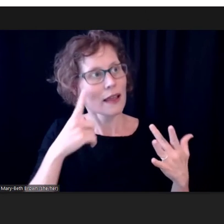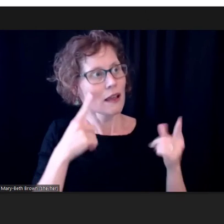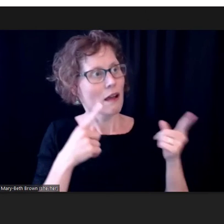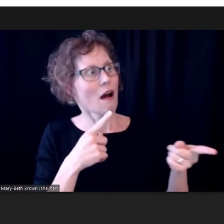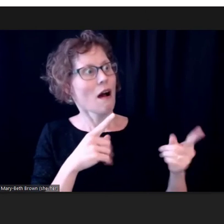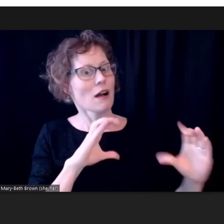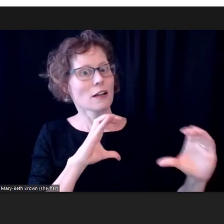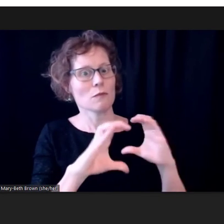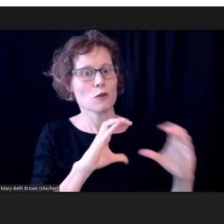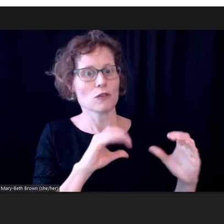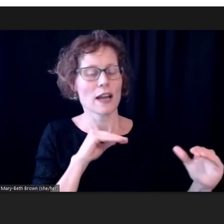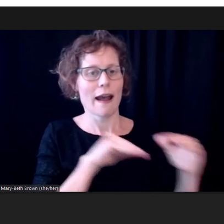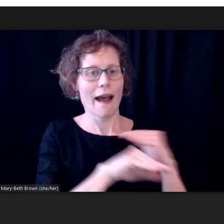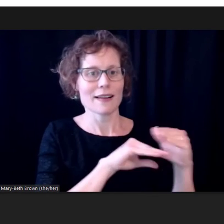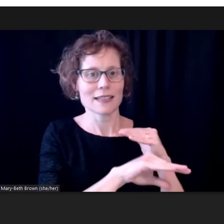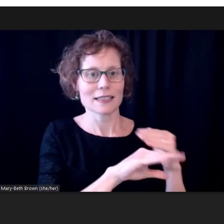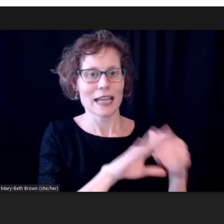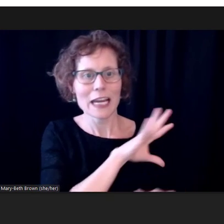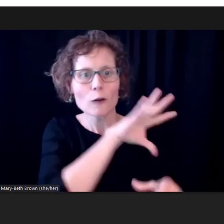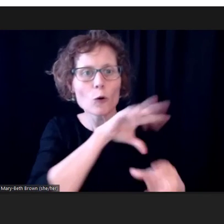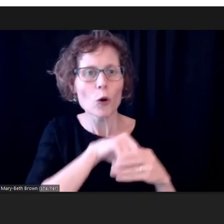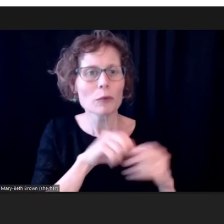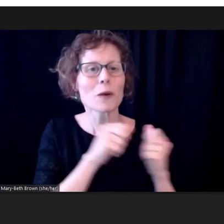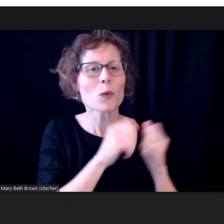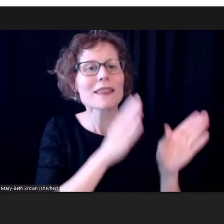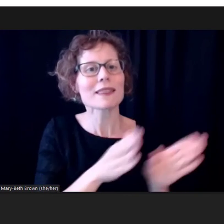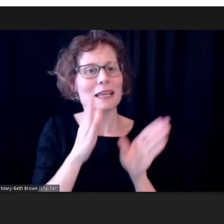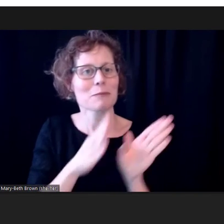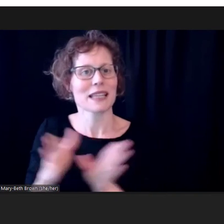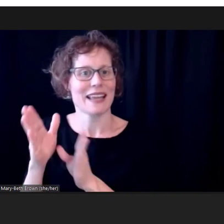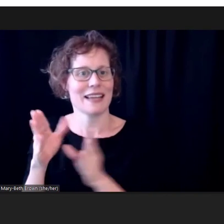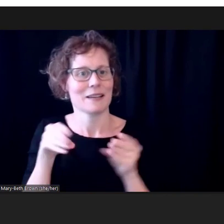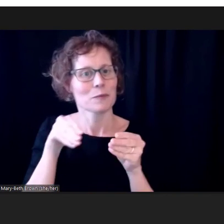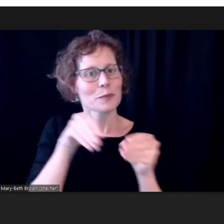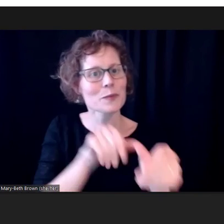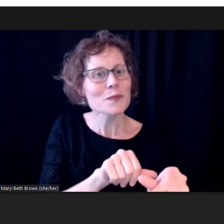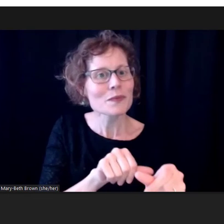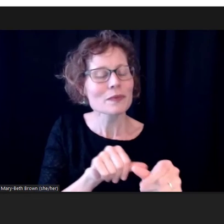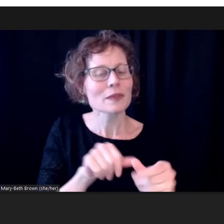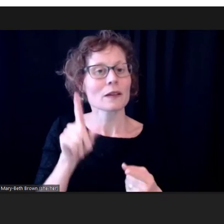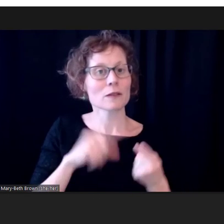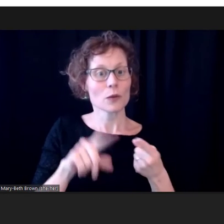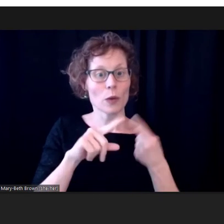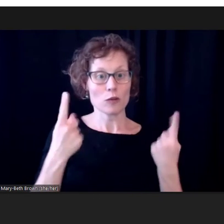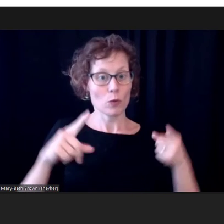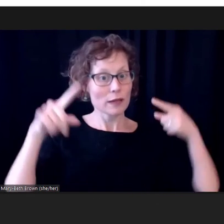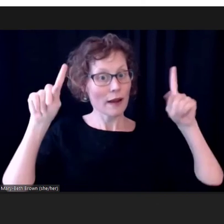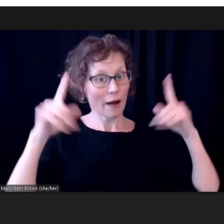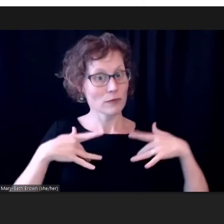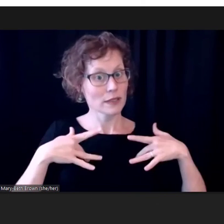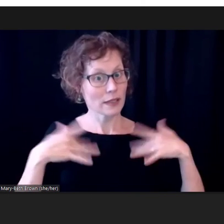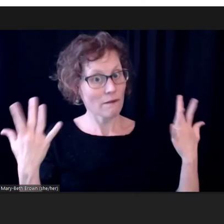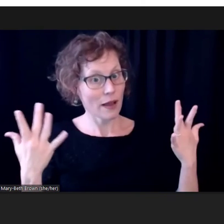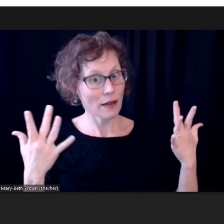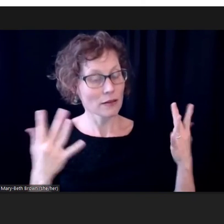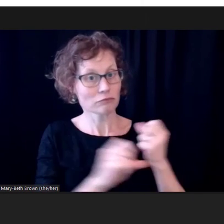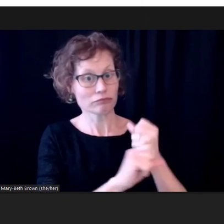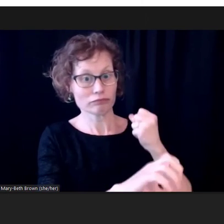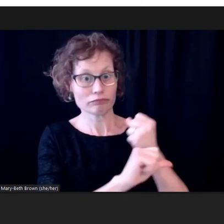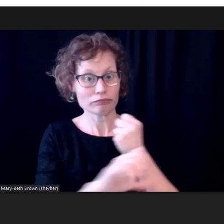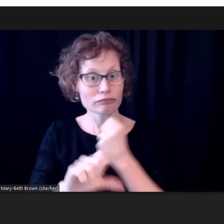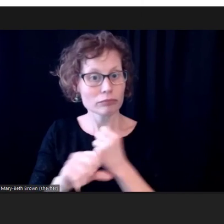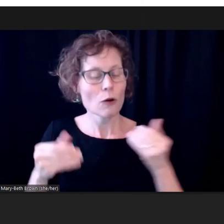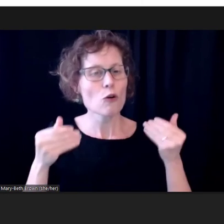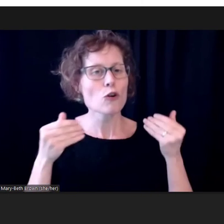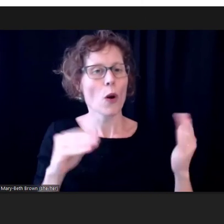about communication access and incorporating that. So when you announce the event that you're having, you go